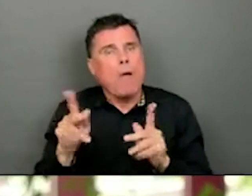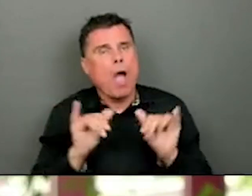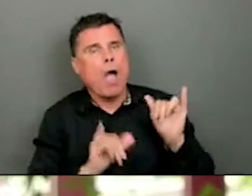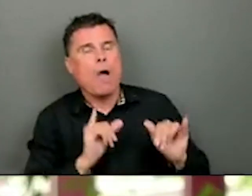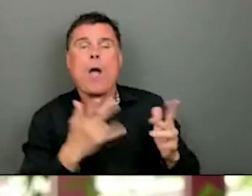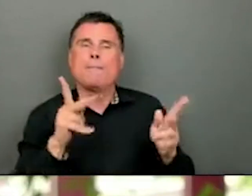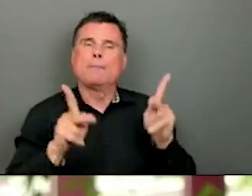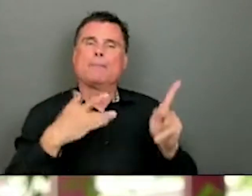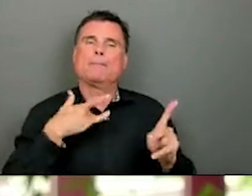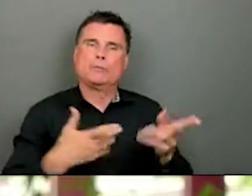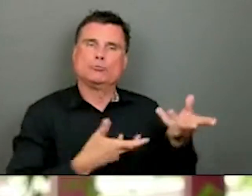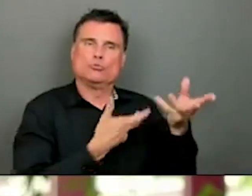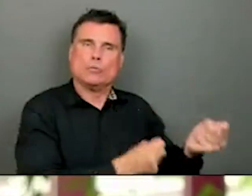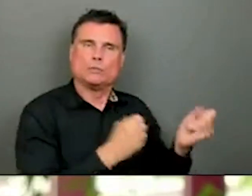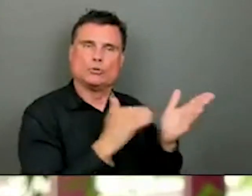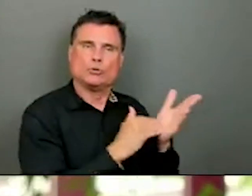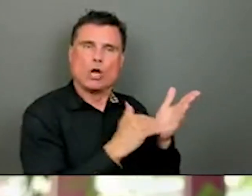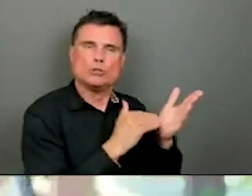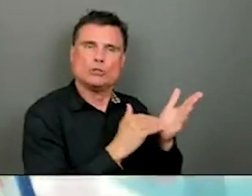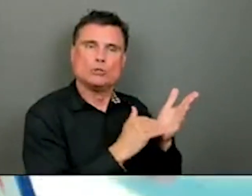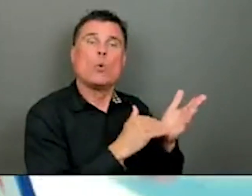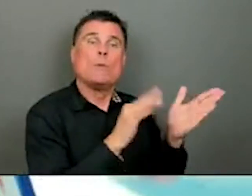And Minister, did you want to address that?